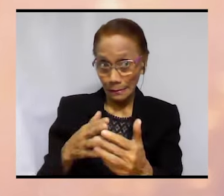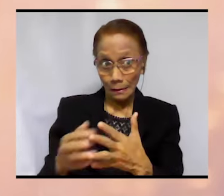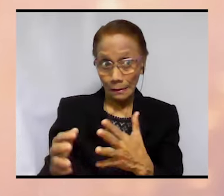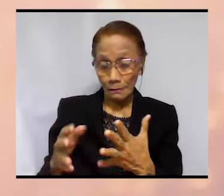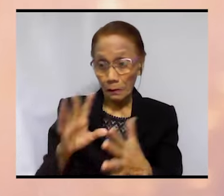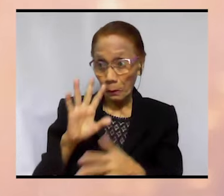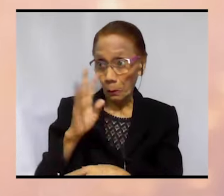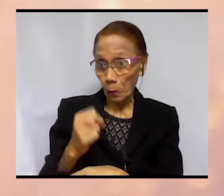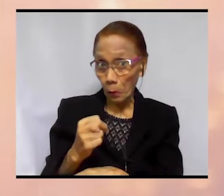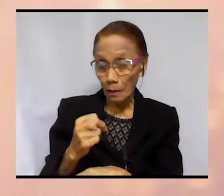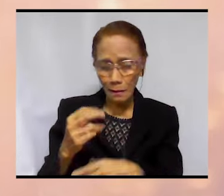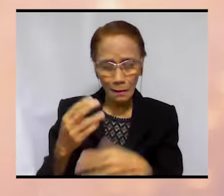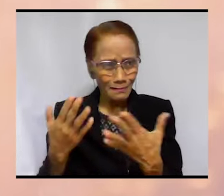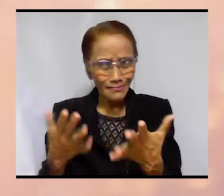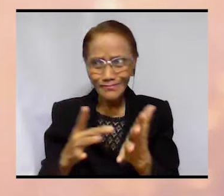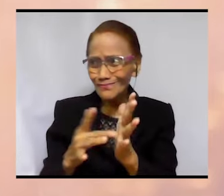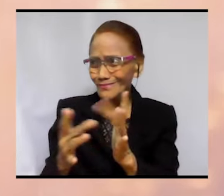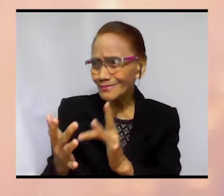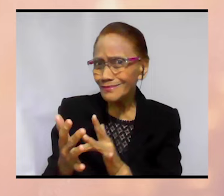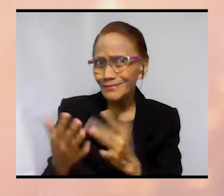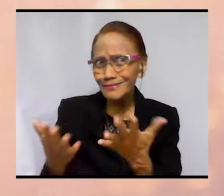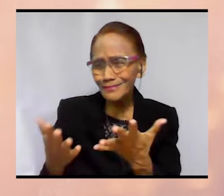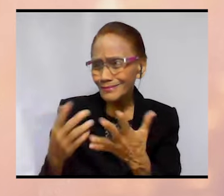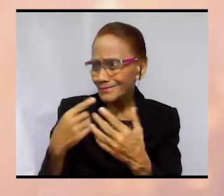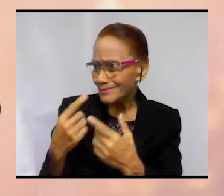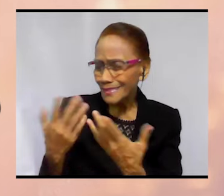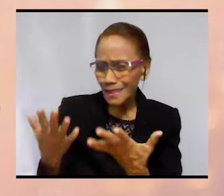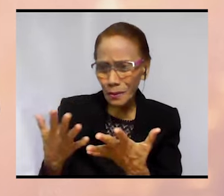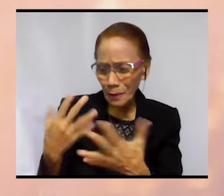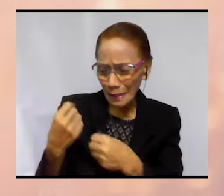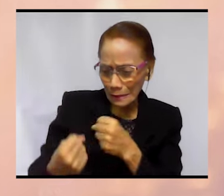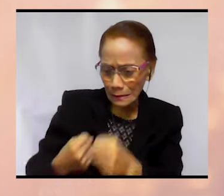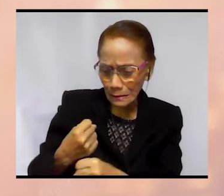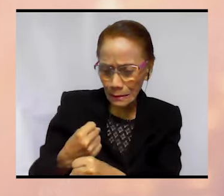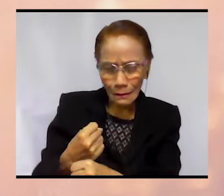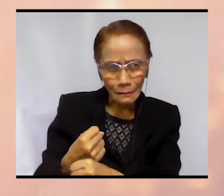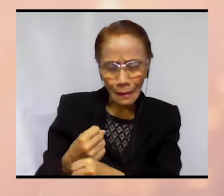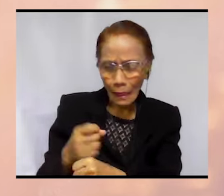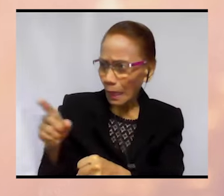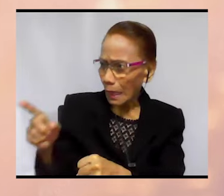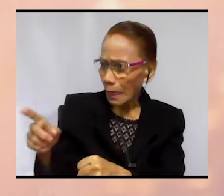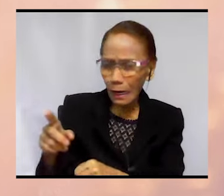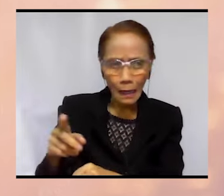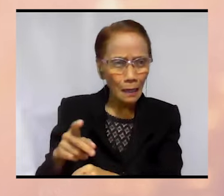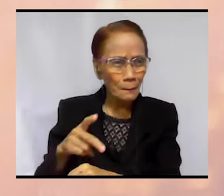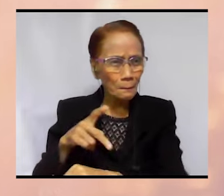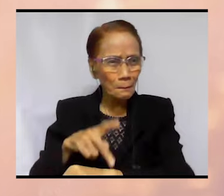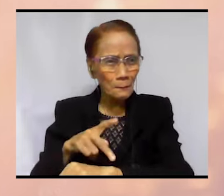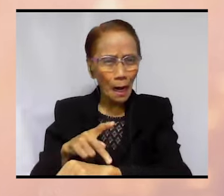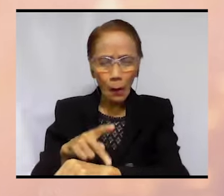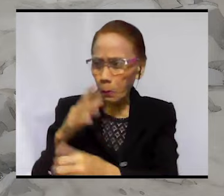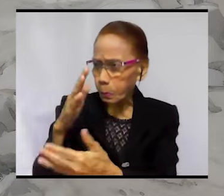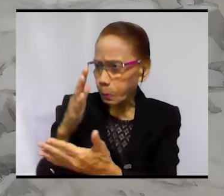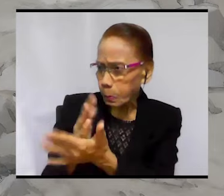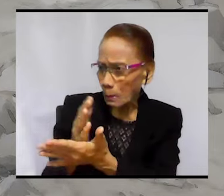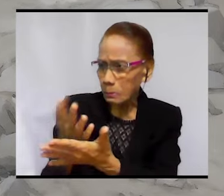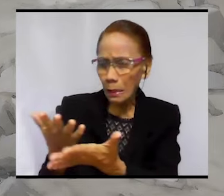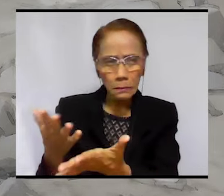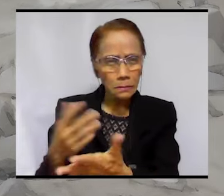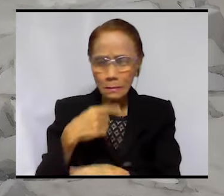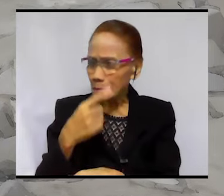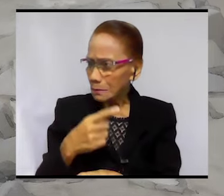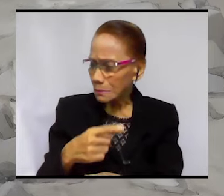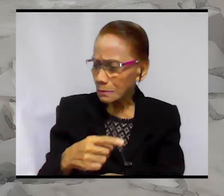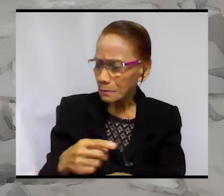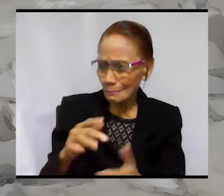Jesus intimates that He will suffer, Peter rebukes Him. No? Jesus retorts, "Get behind